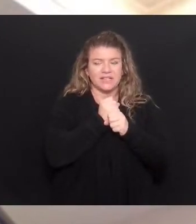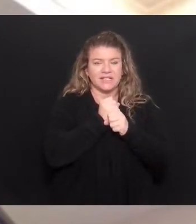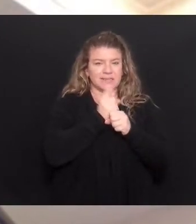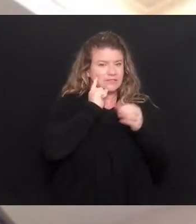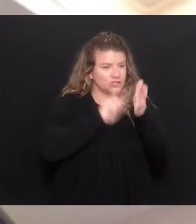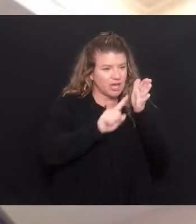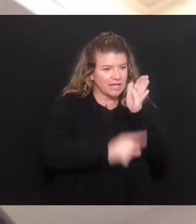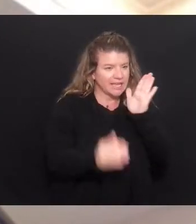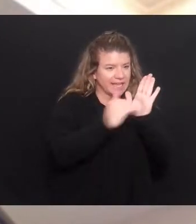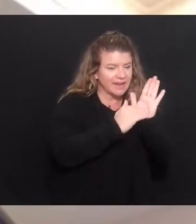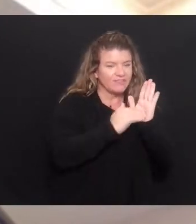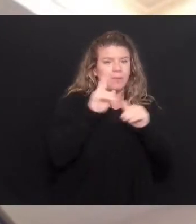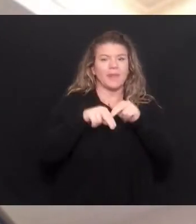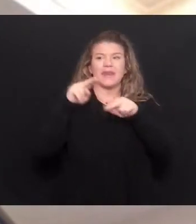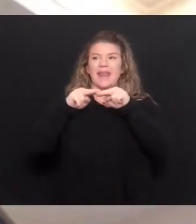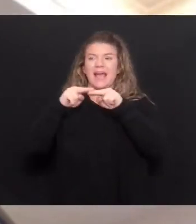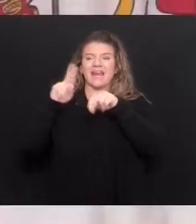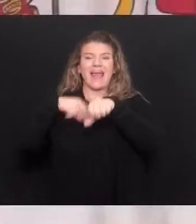the national level.